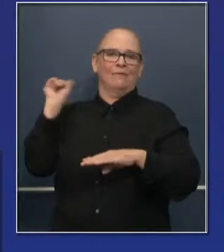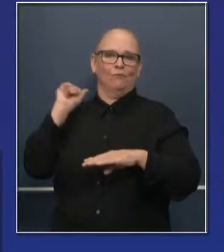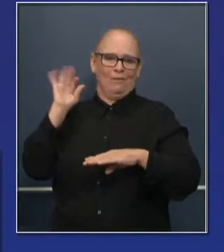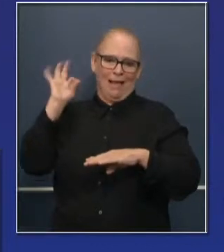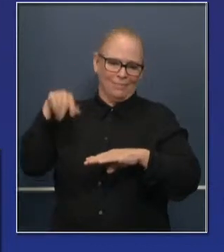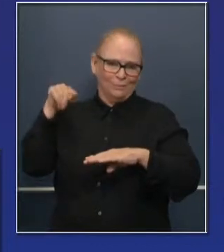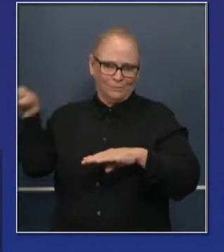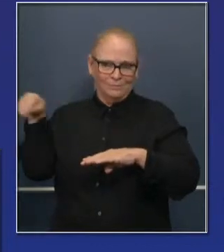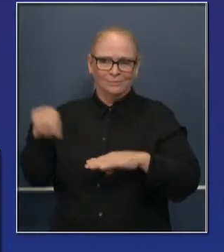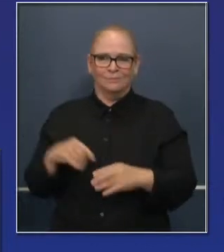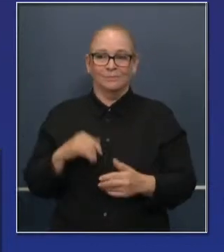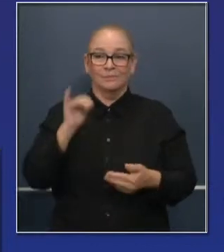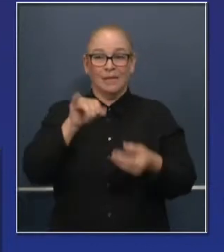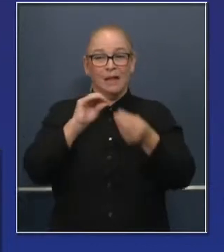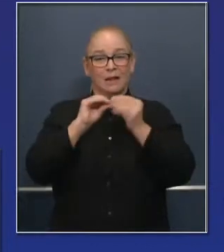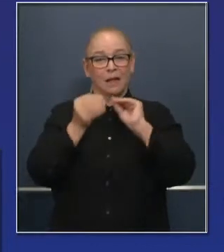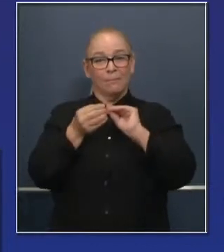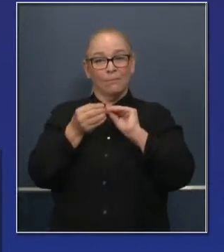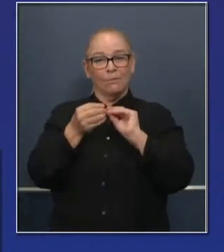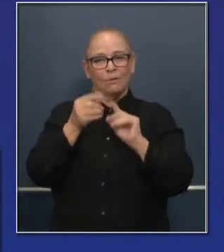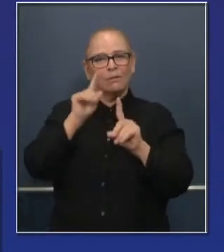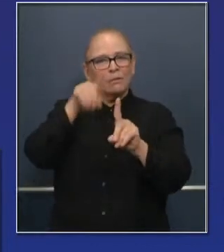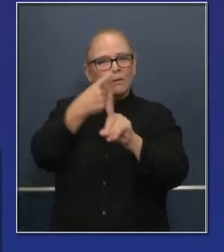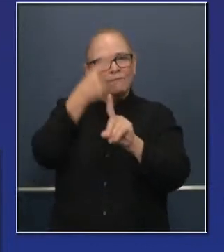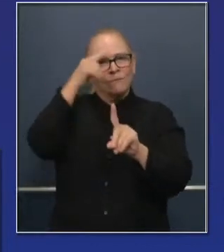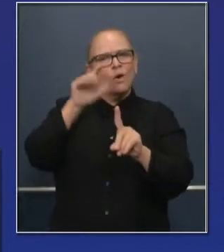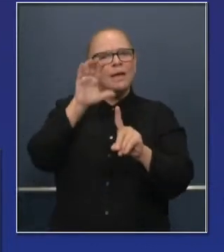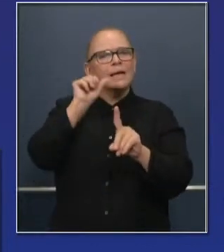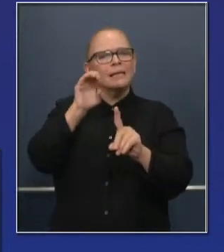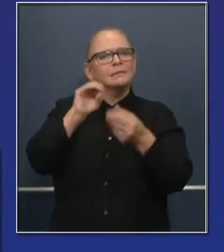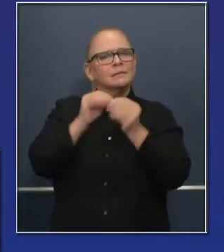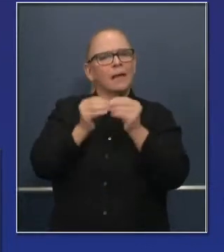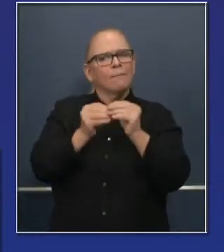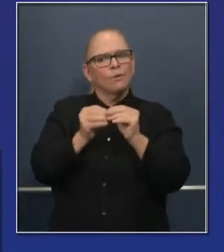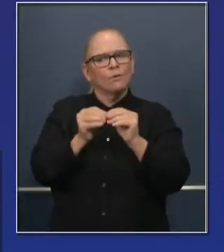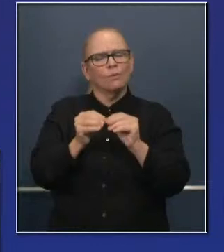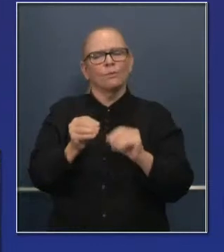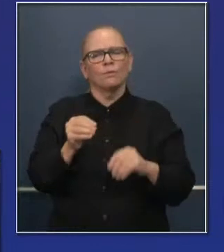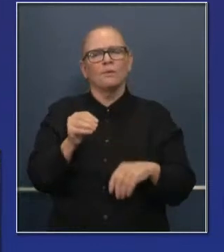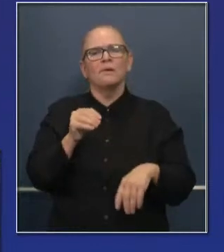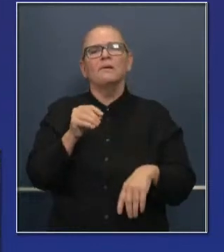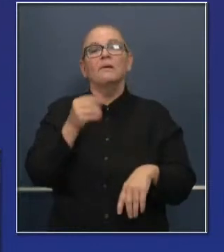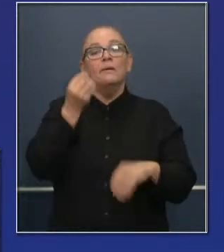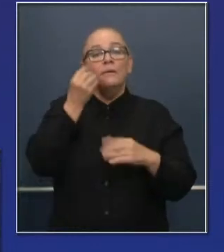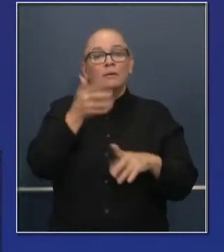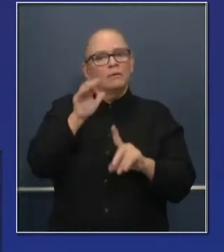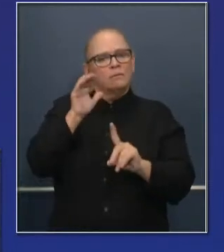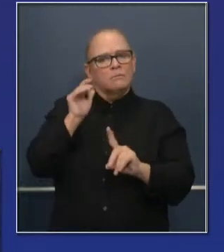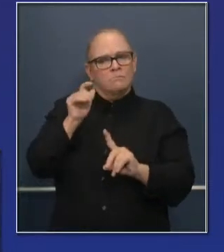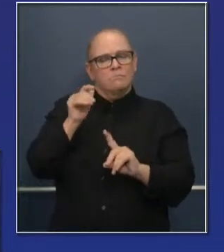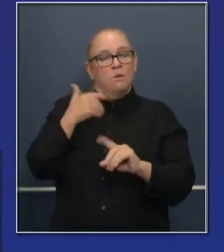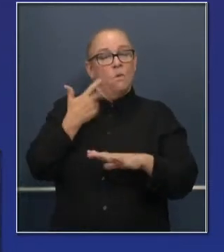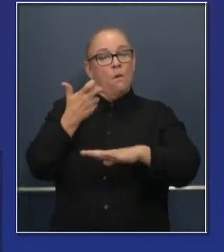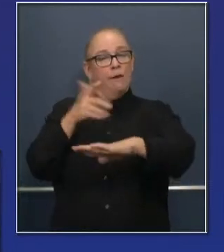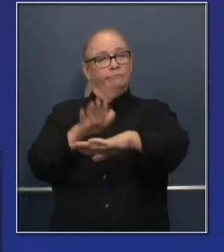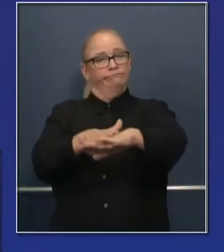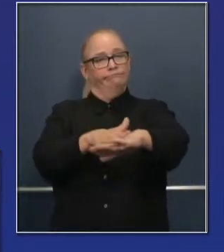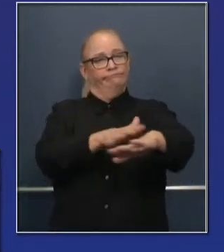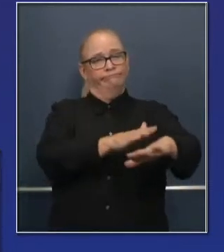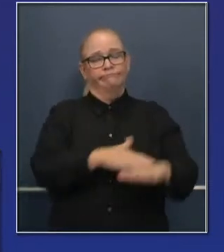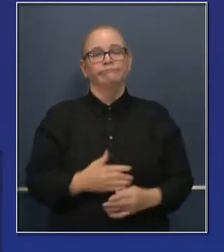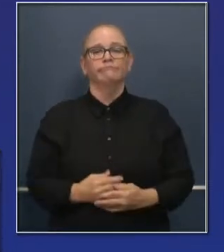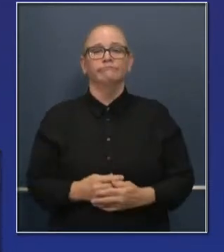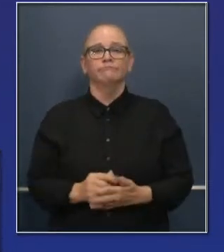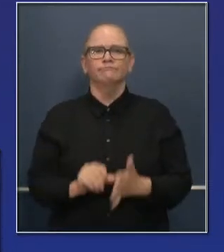numbers, and I caution folks, look, I've said this in the past, others have said this, some for different purposes than the purpose which